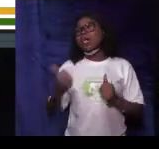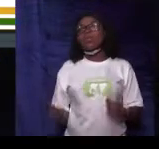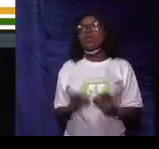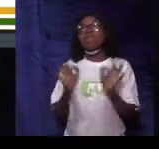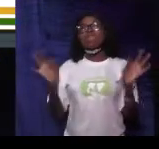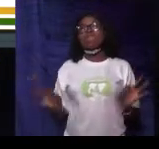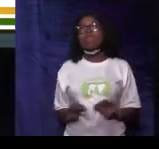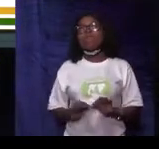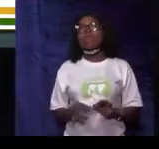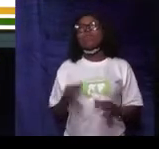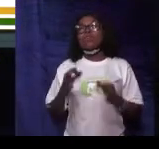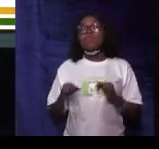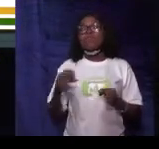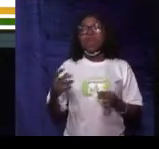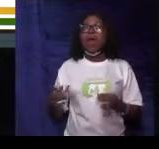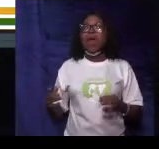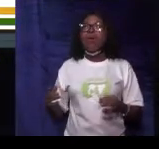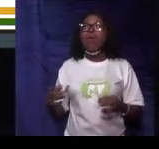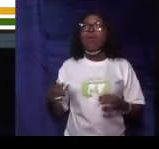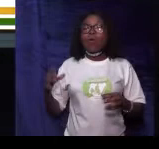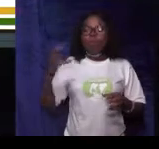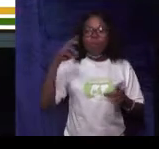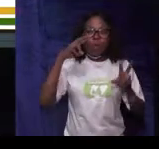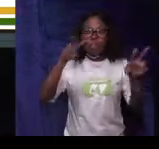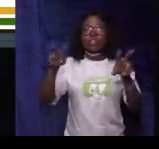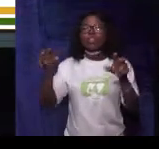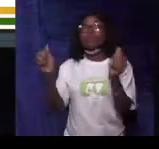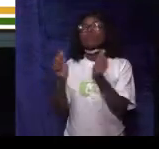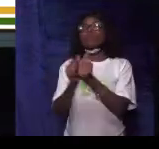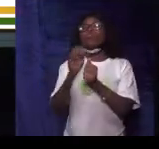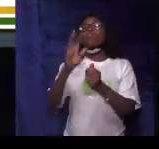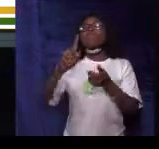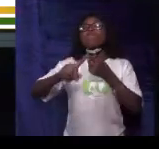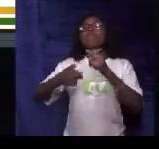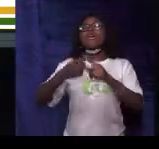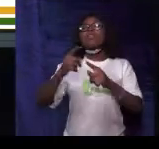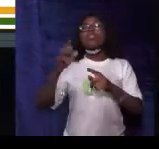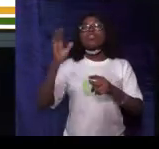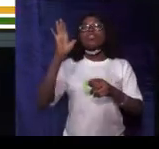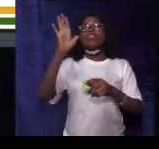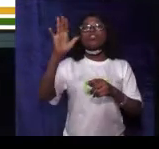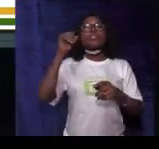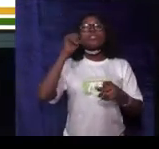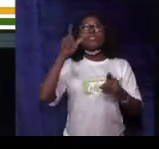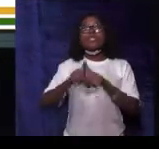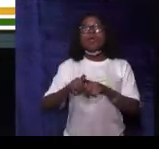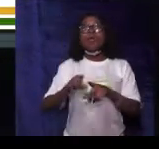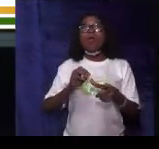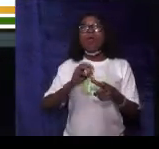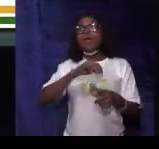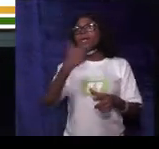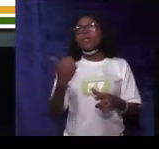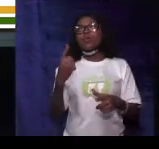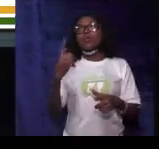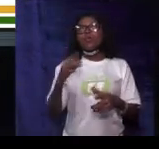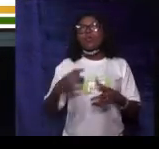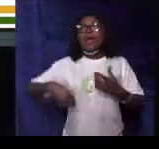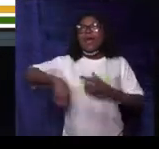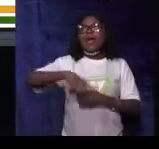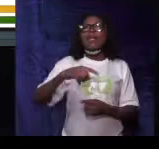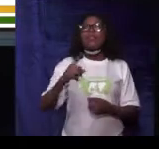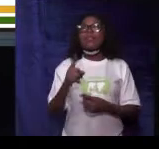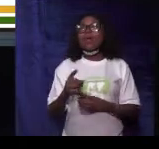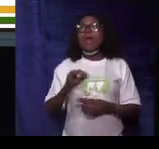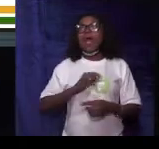If you are watching with your friends, your brothers or sisters, or anybody around you, I want you to